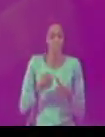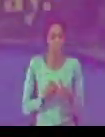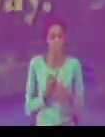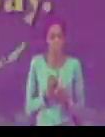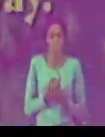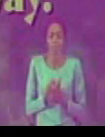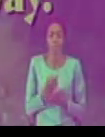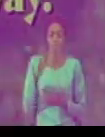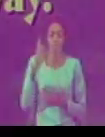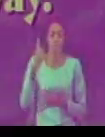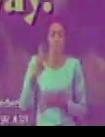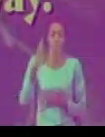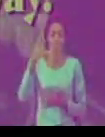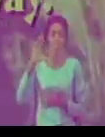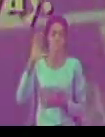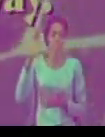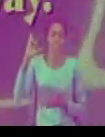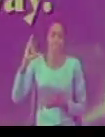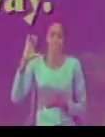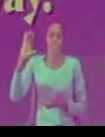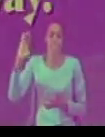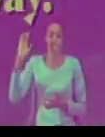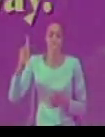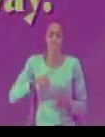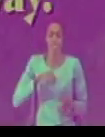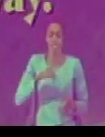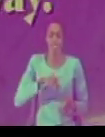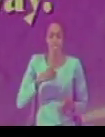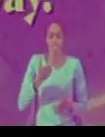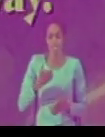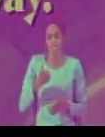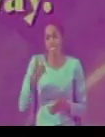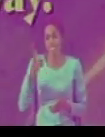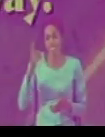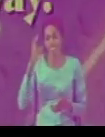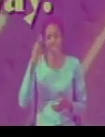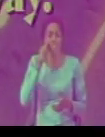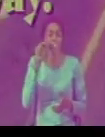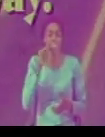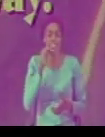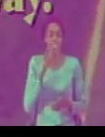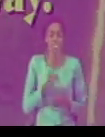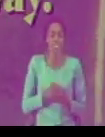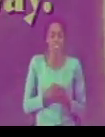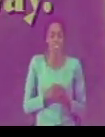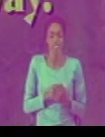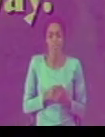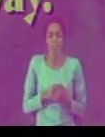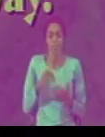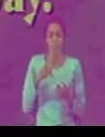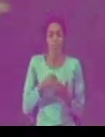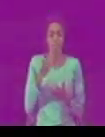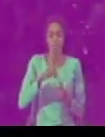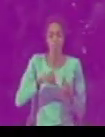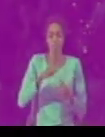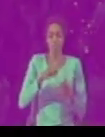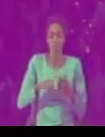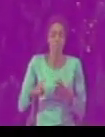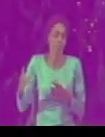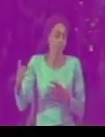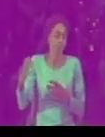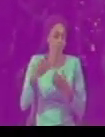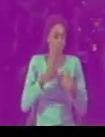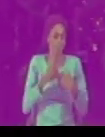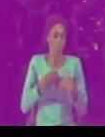reloading. Live from Africa's popular commercial hub, Lagos, Nigeria, is about to host the mother